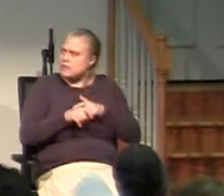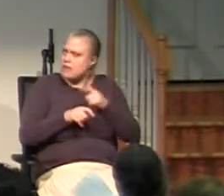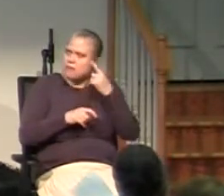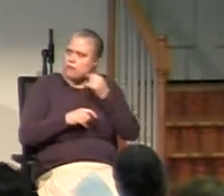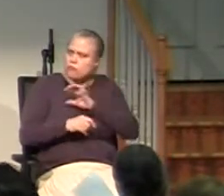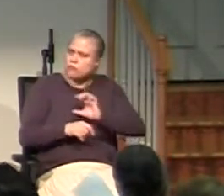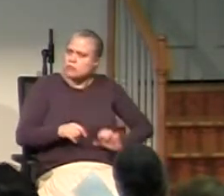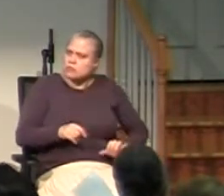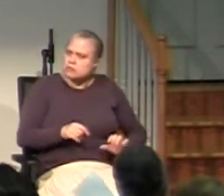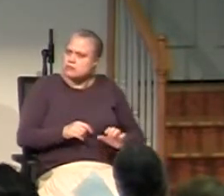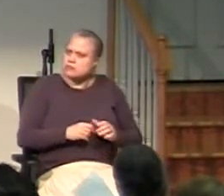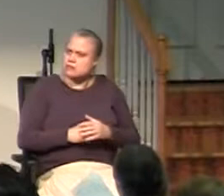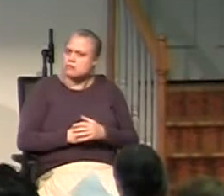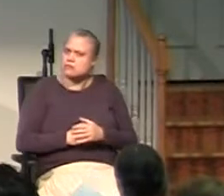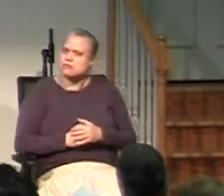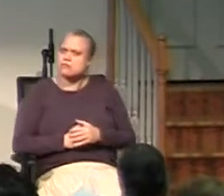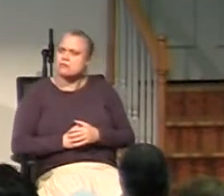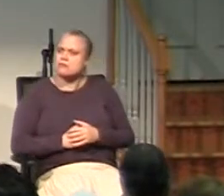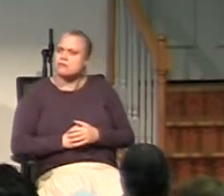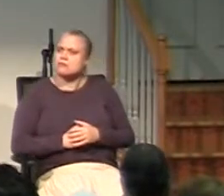Christians.